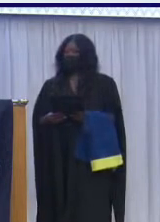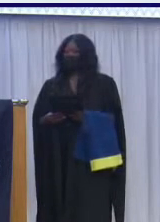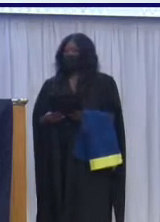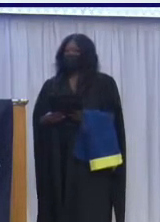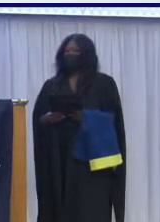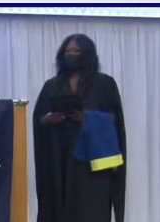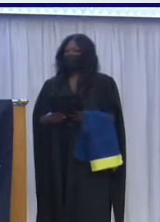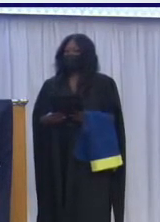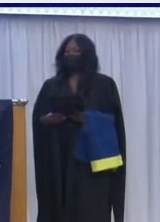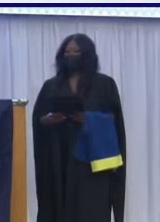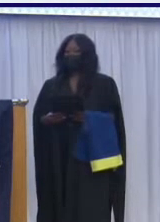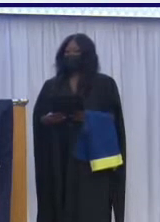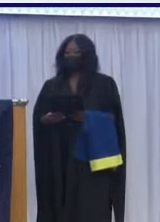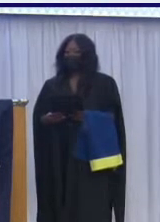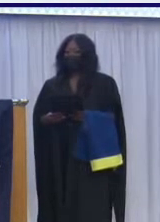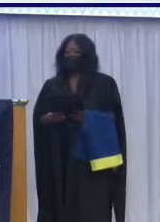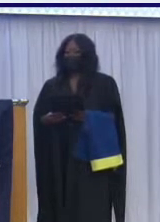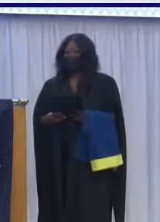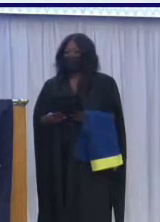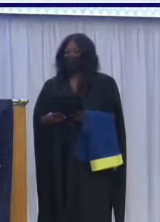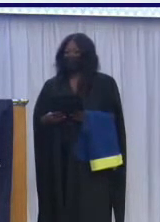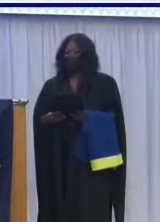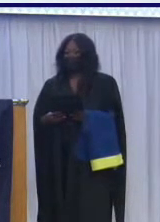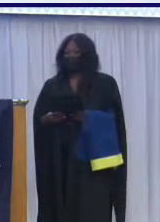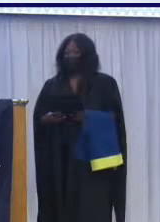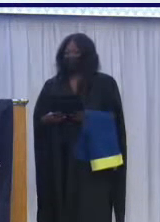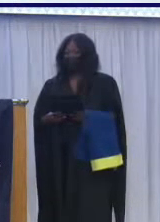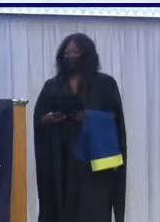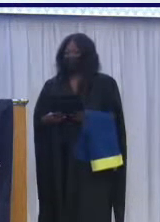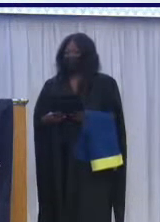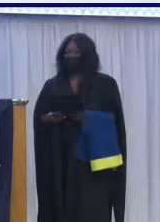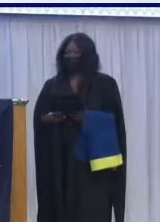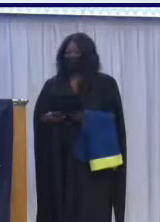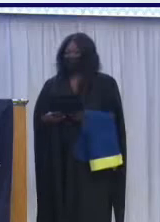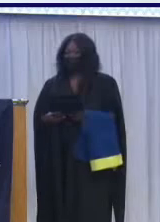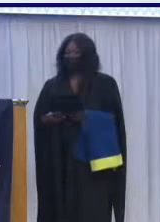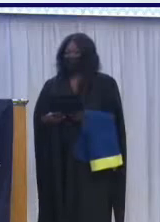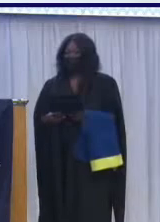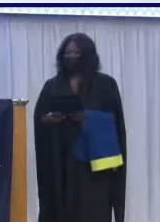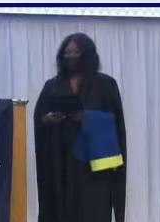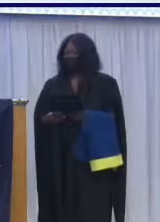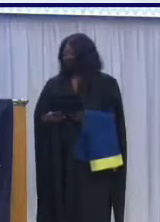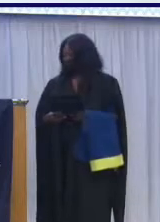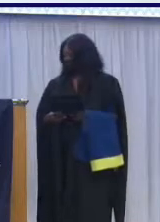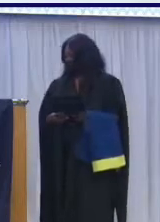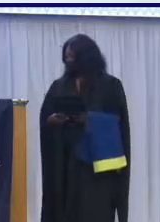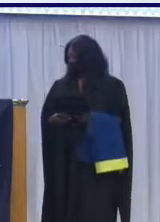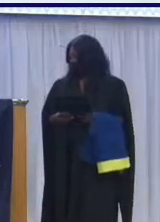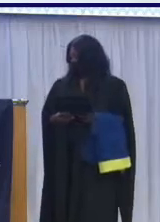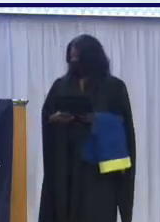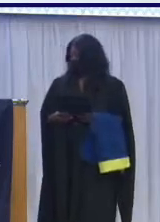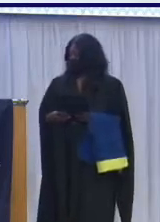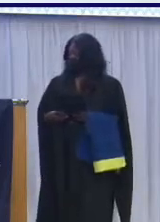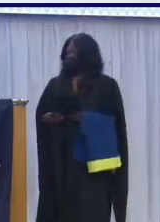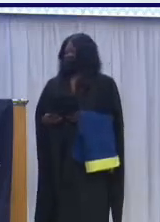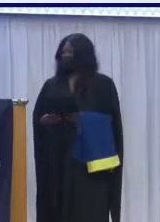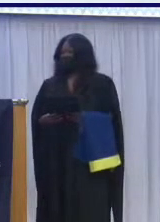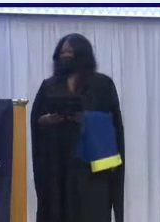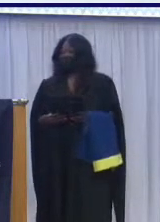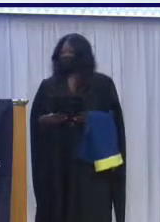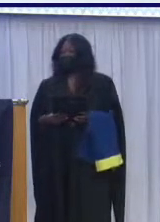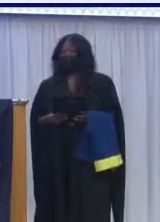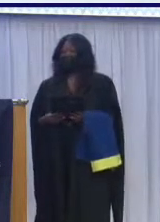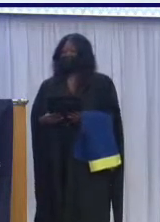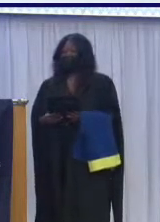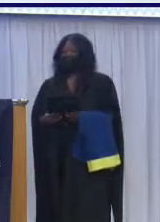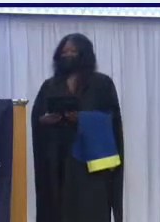their respective qualifications during the past academic year, whereafter I shall present to you candidates receiving their degrees